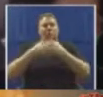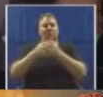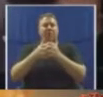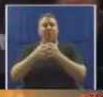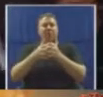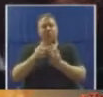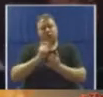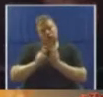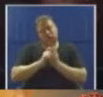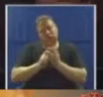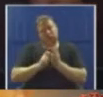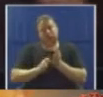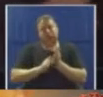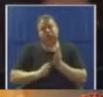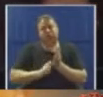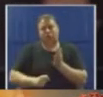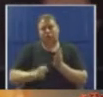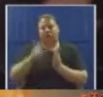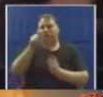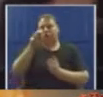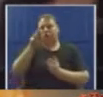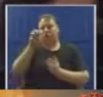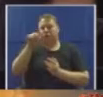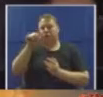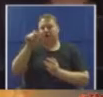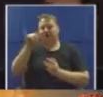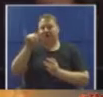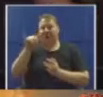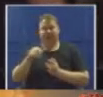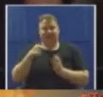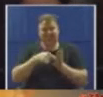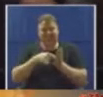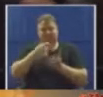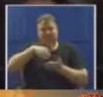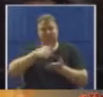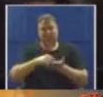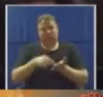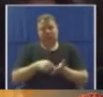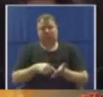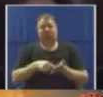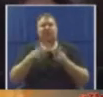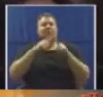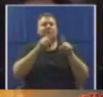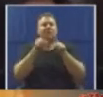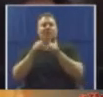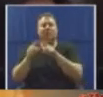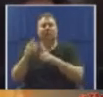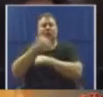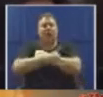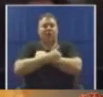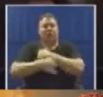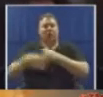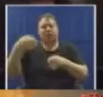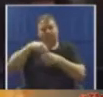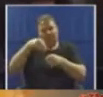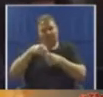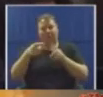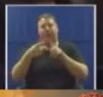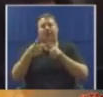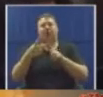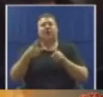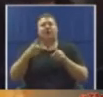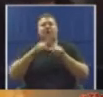treaty, in consultation with various stakeholders, including member states and civil